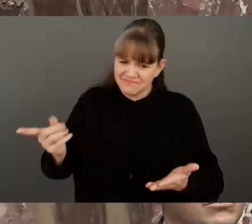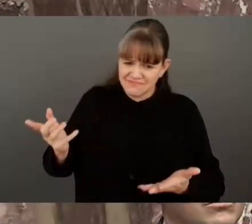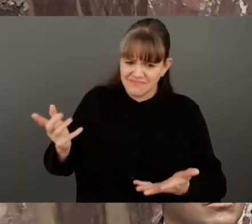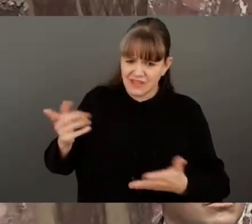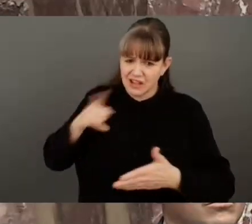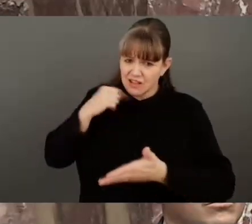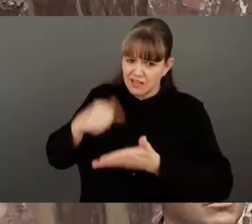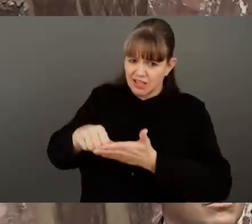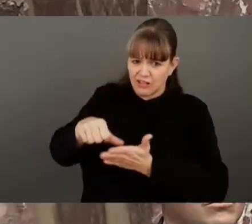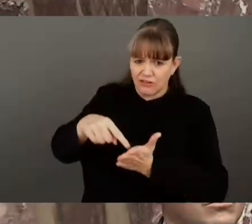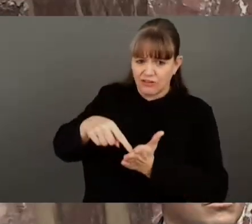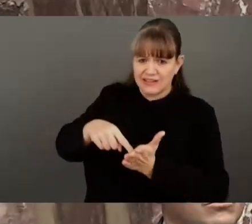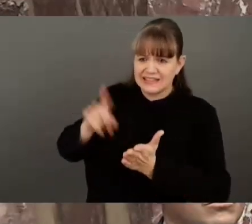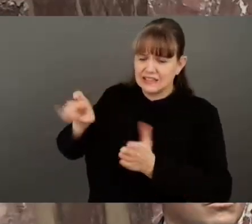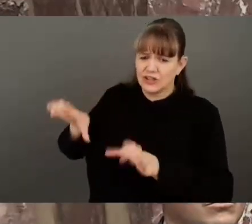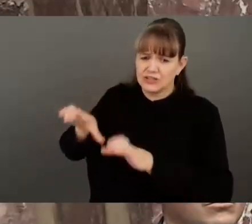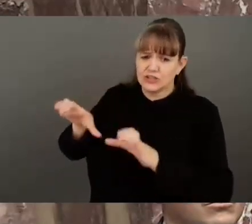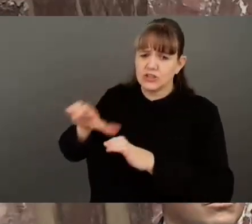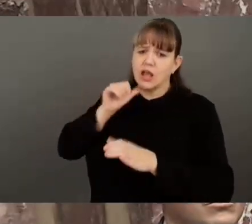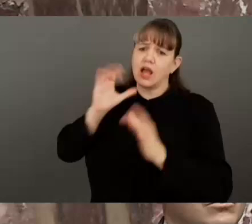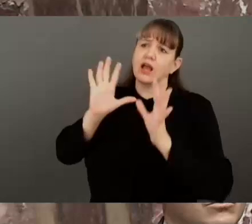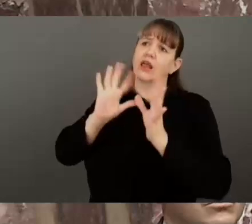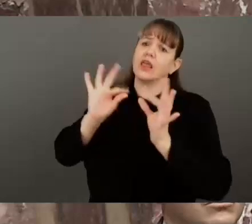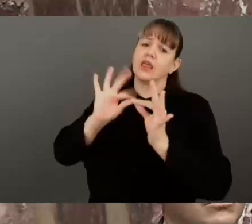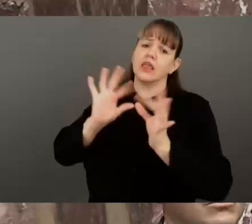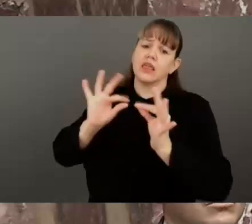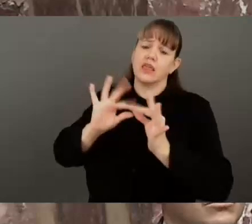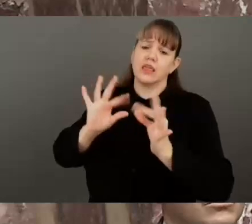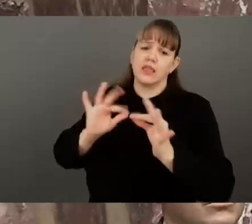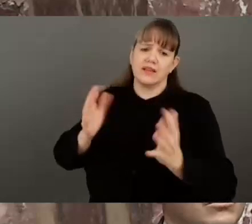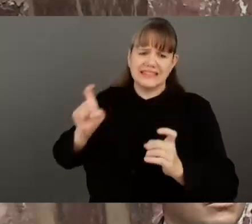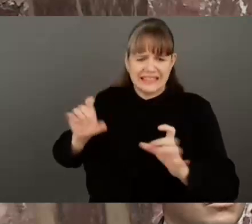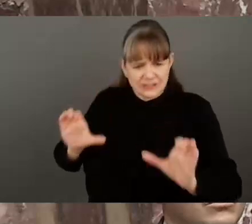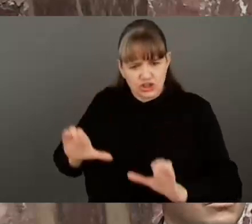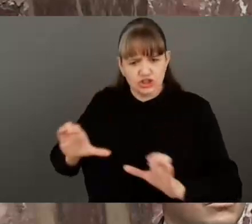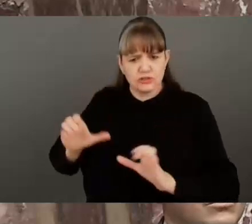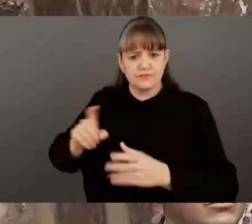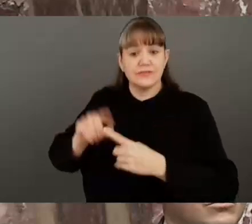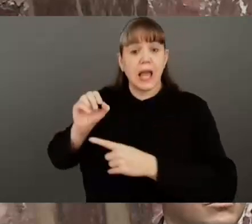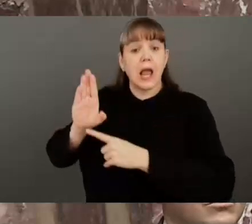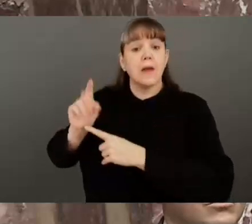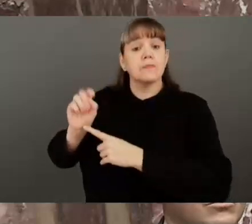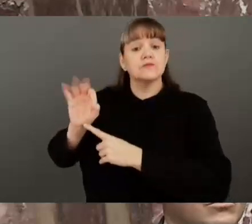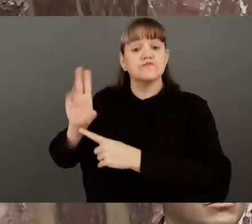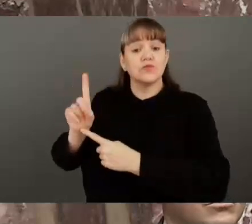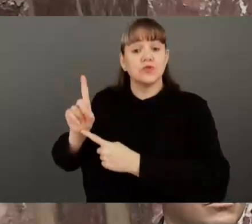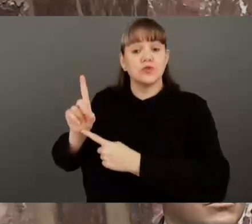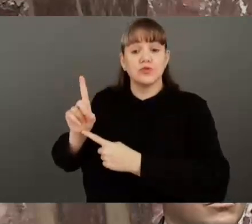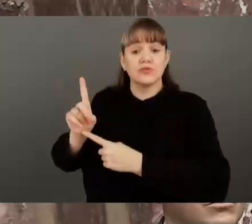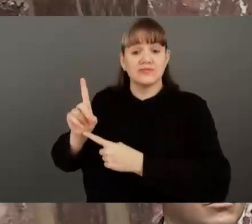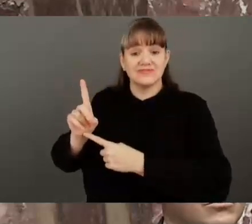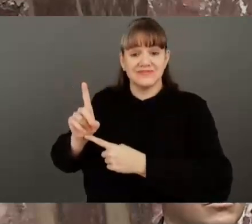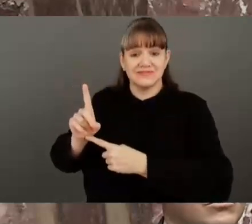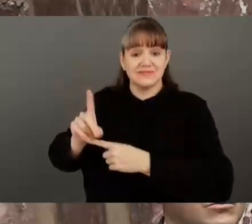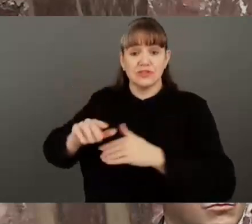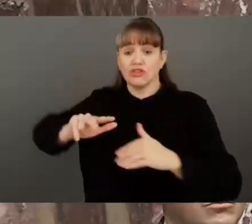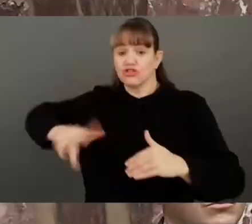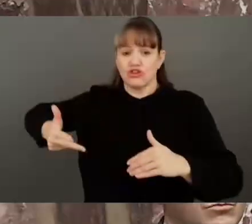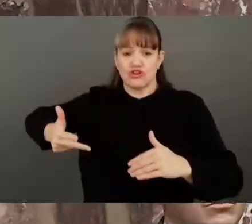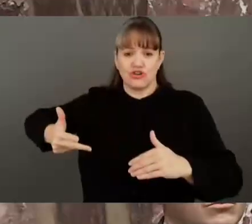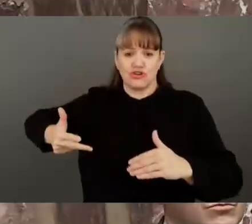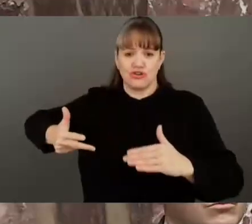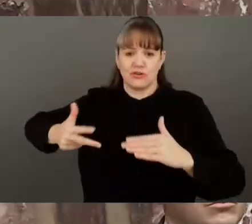need. Abbotsford ranks the 3rd highest in Canada for extortion-related incidents